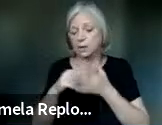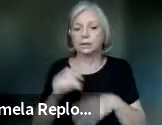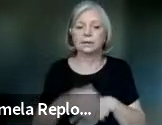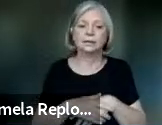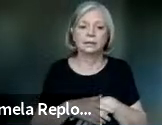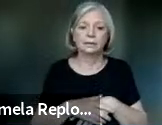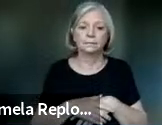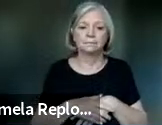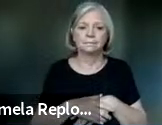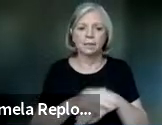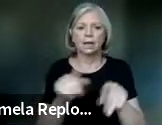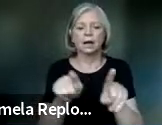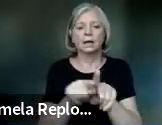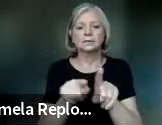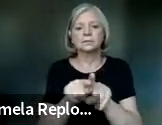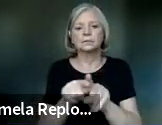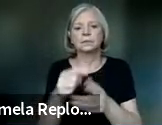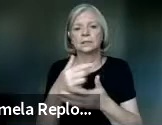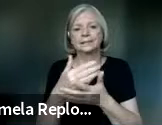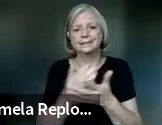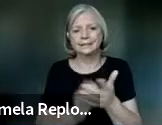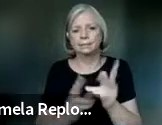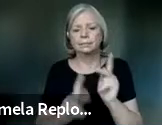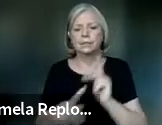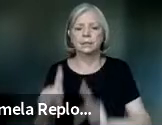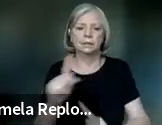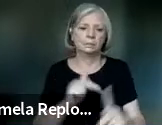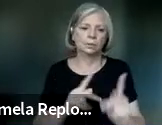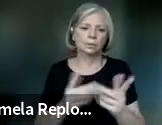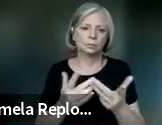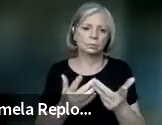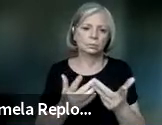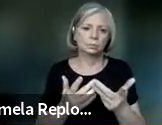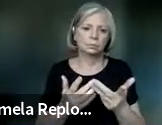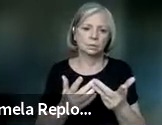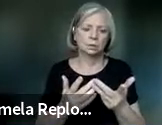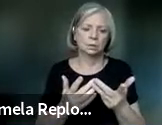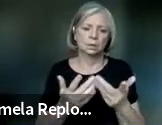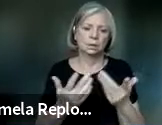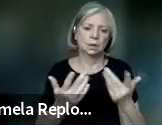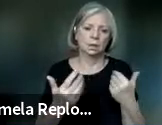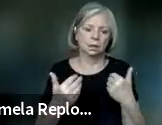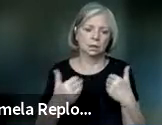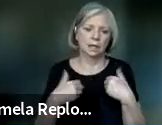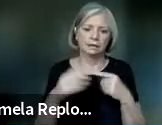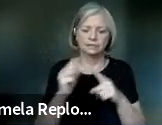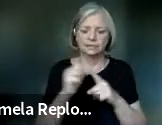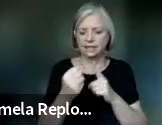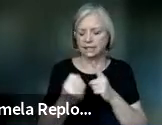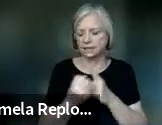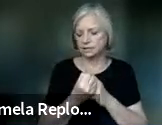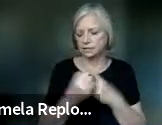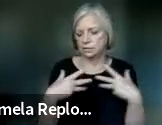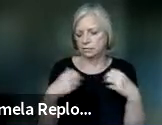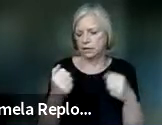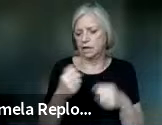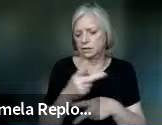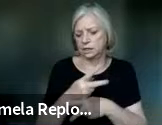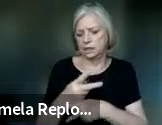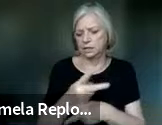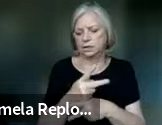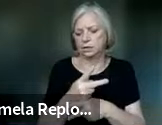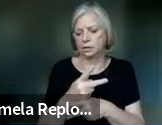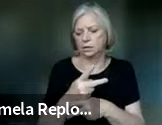on this call for whom this is relevant to your operations, correctional settings, like healthcare settings, are also governed by the state